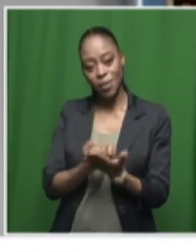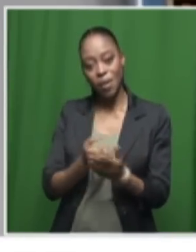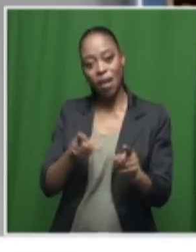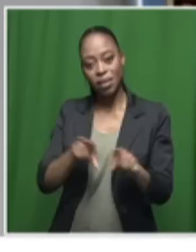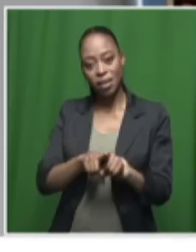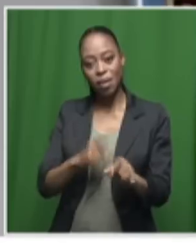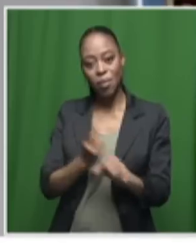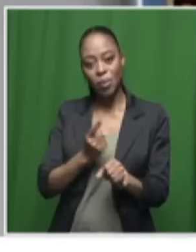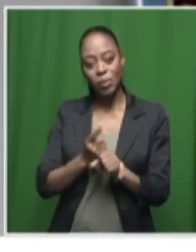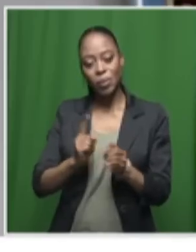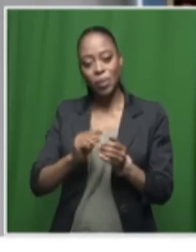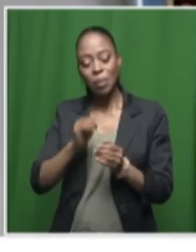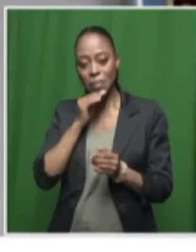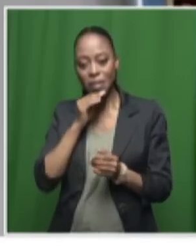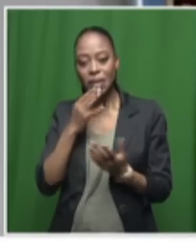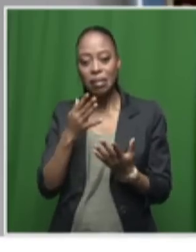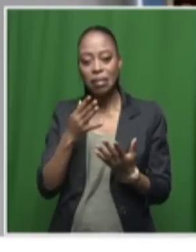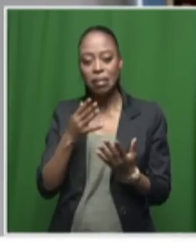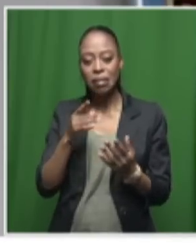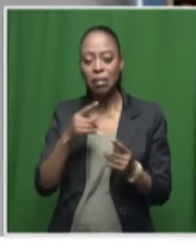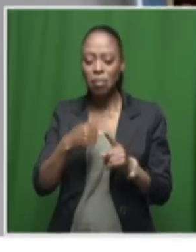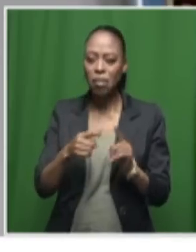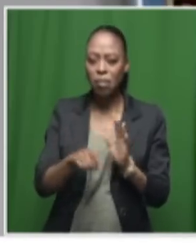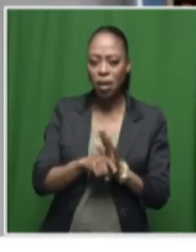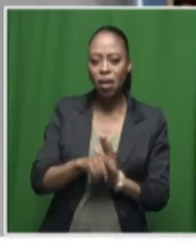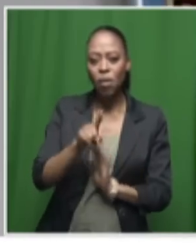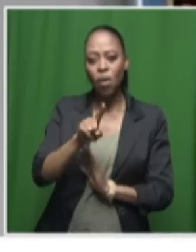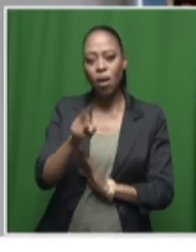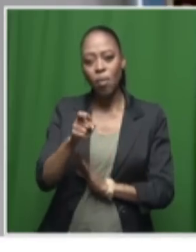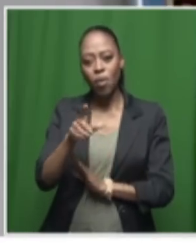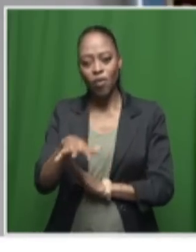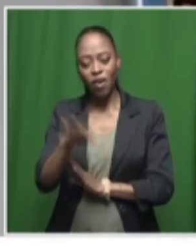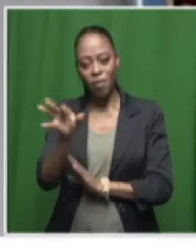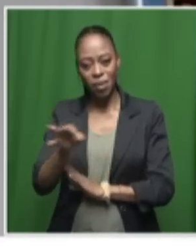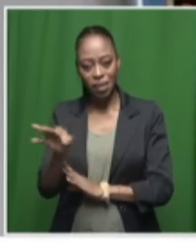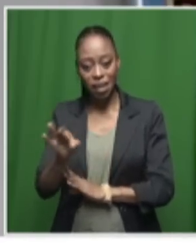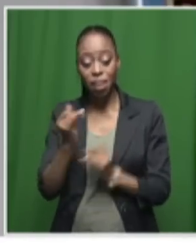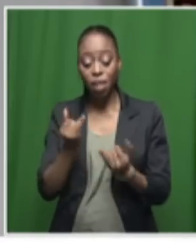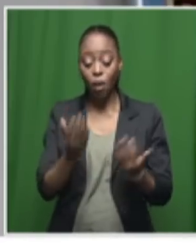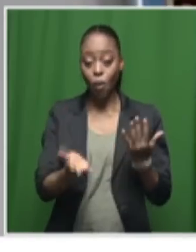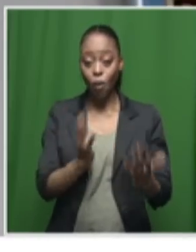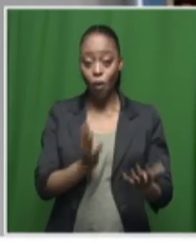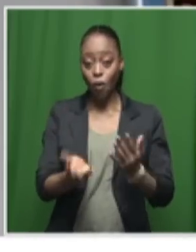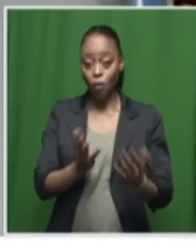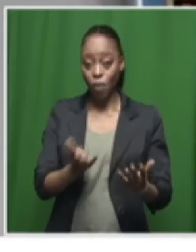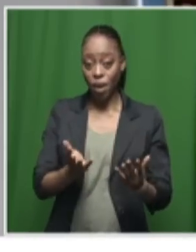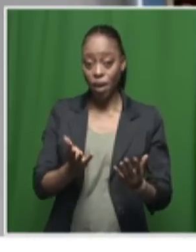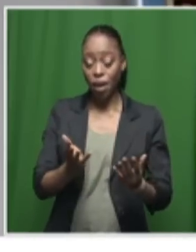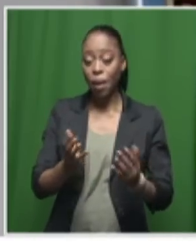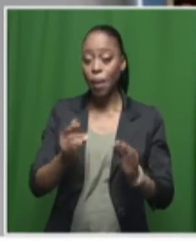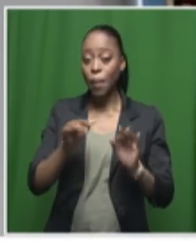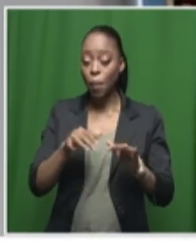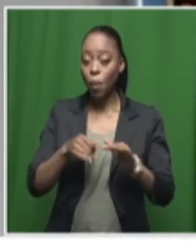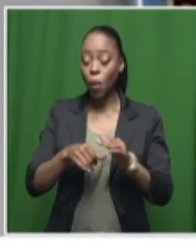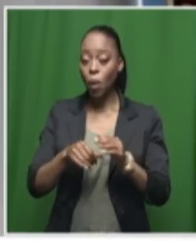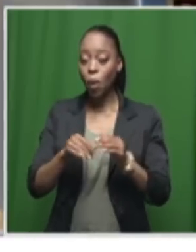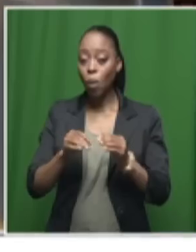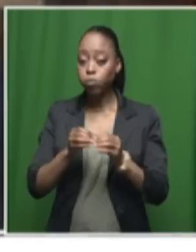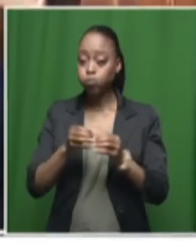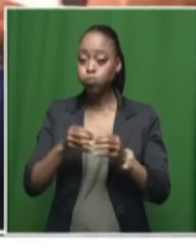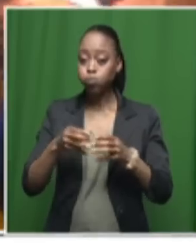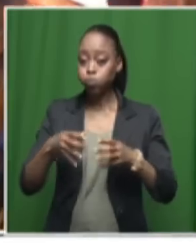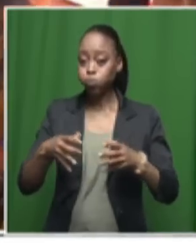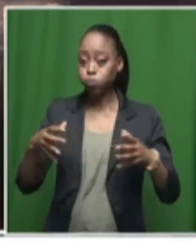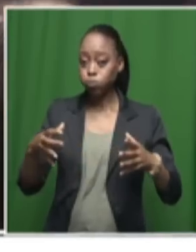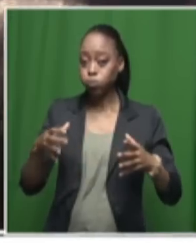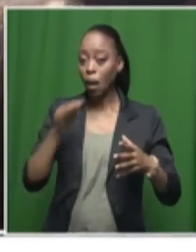if the underlying growth momentum is roughly about 1.5%. And compare that to the population growth of 1.5%, then it's very clear that we